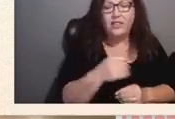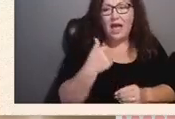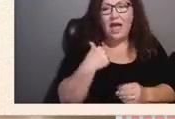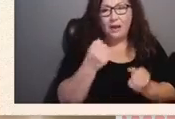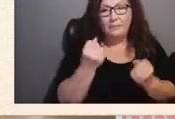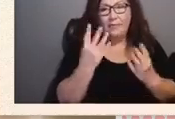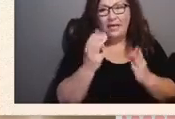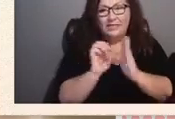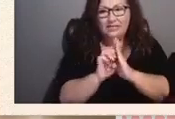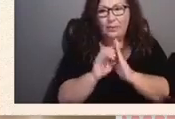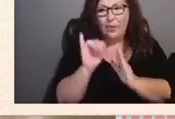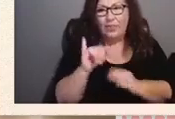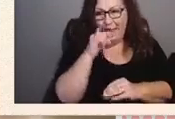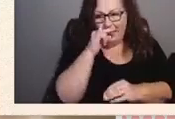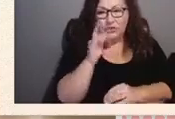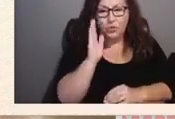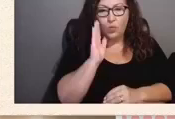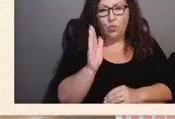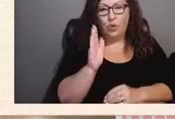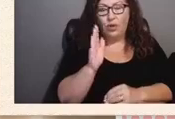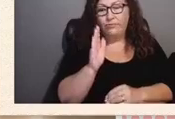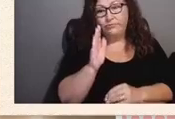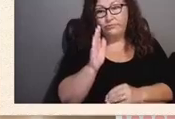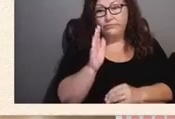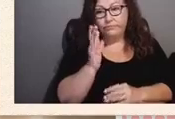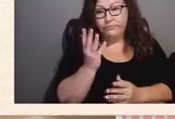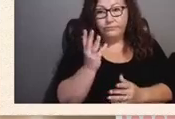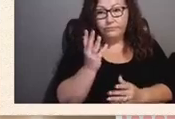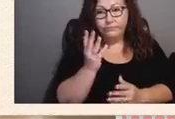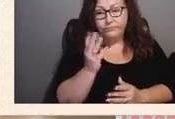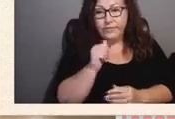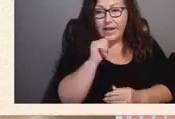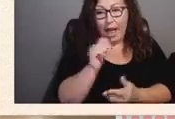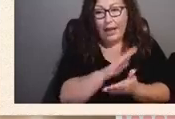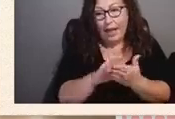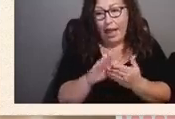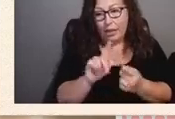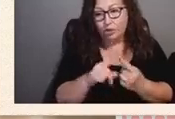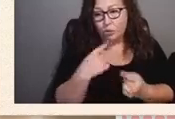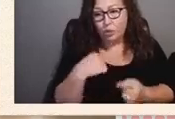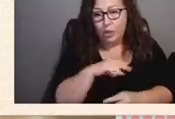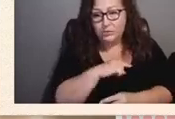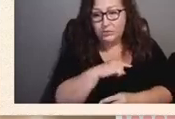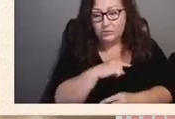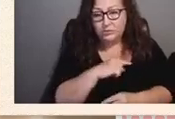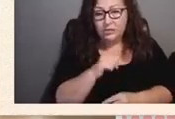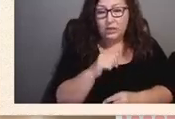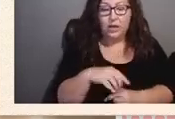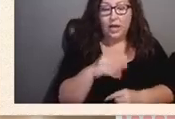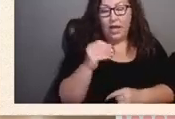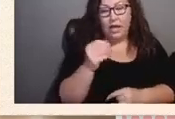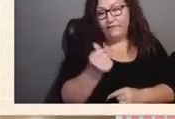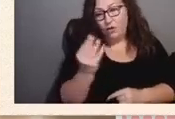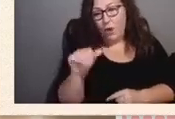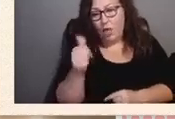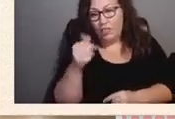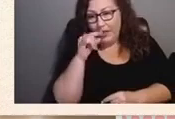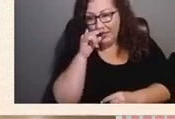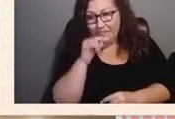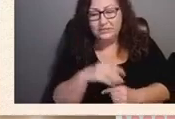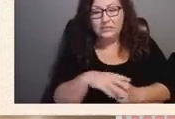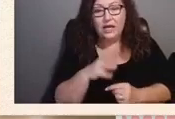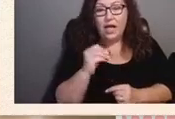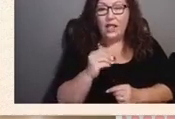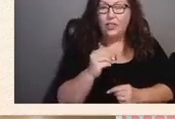kids would be unkind to us, unkind to me and to a couple other kids. And there was one